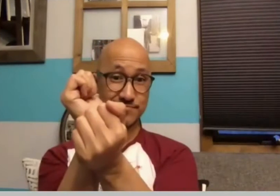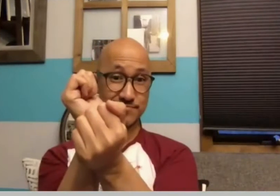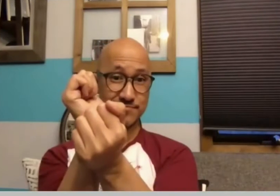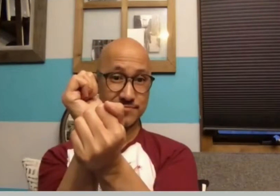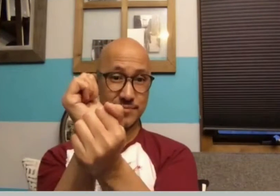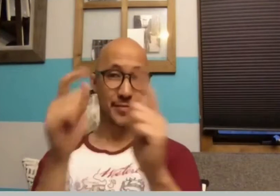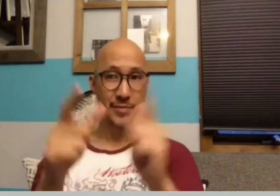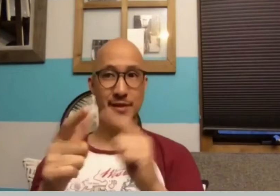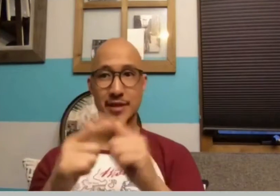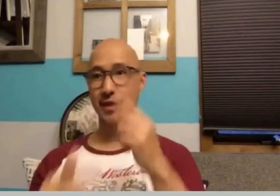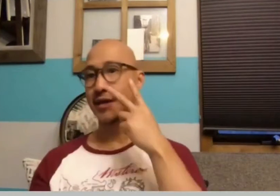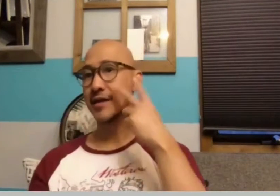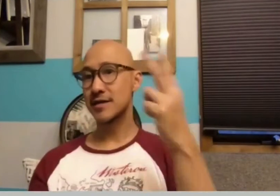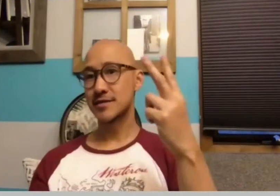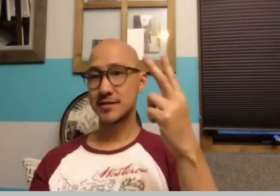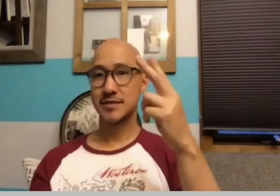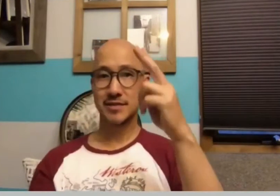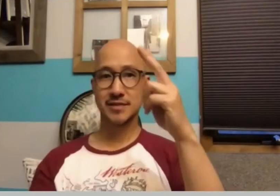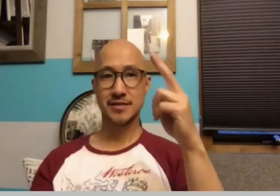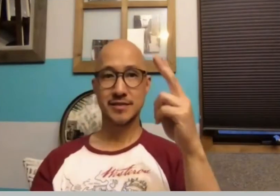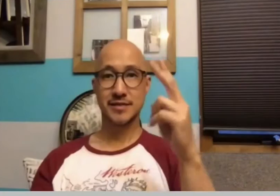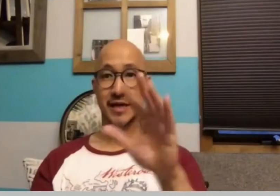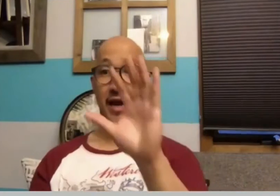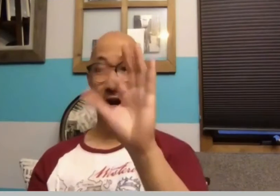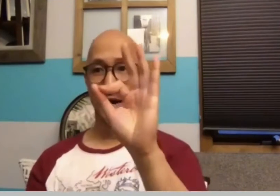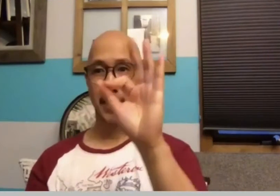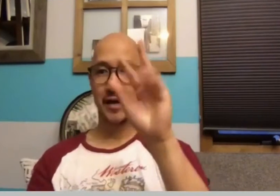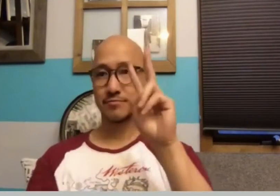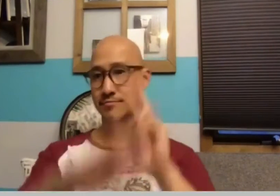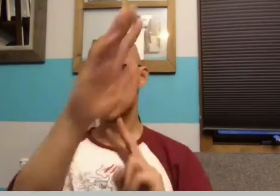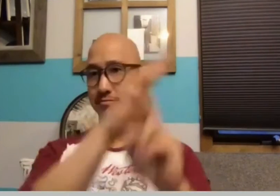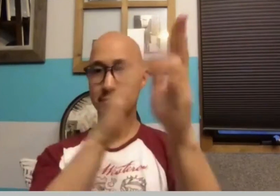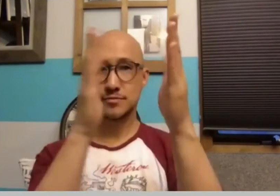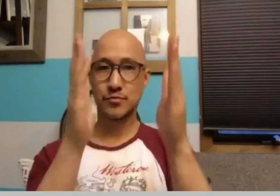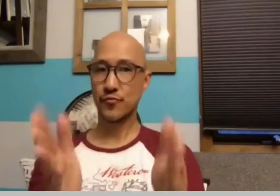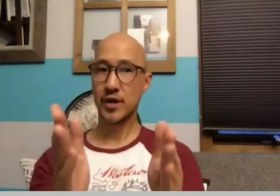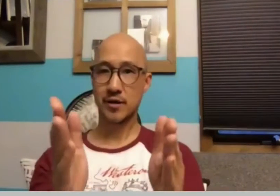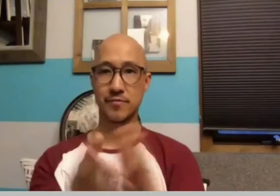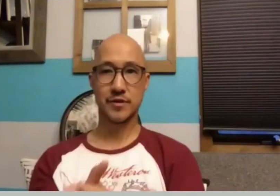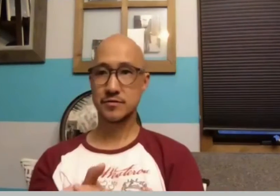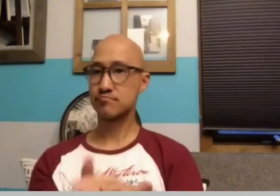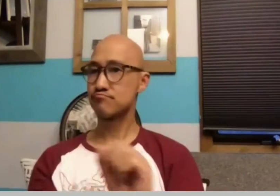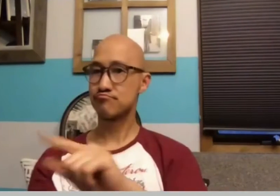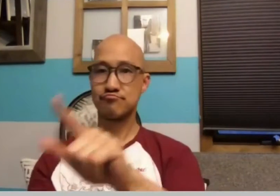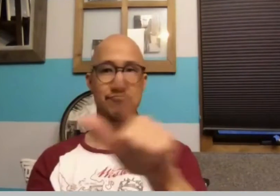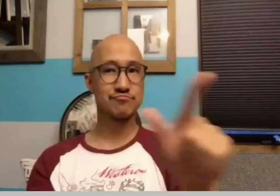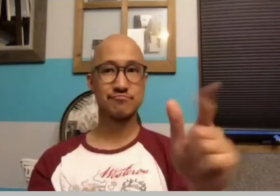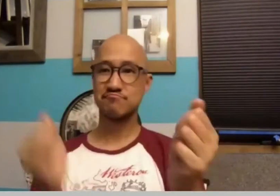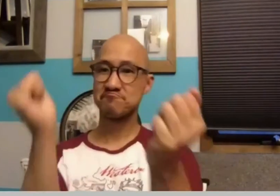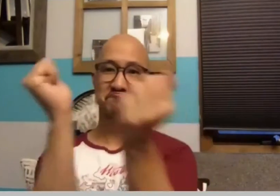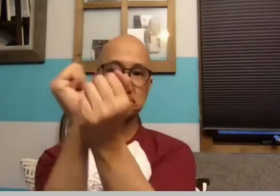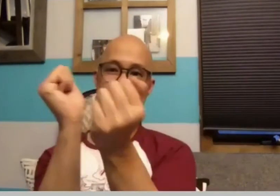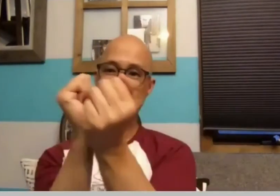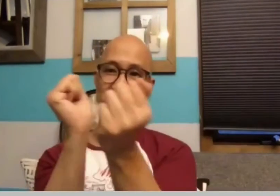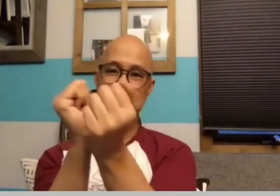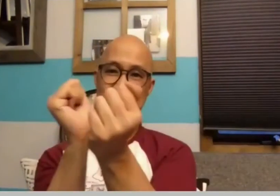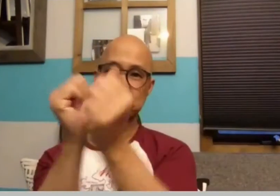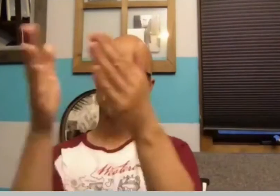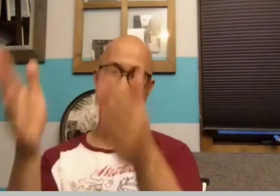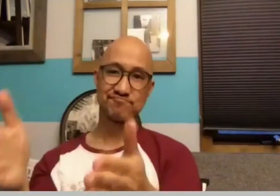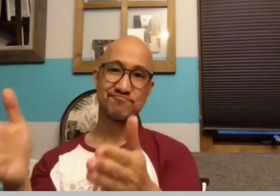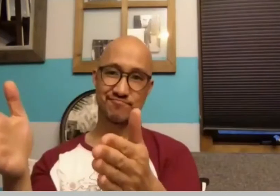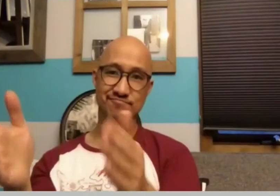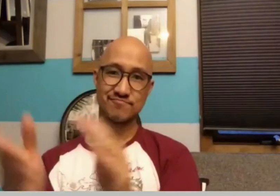this section of time, the last 250 years of the kingdoms of Israel. And they each address a